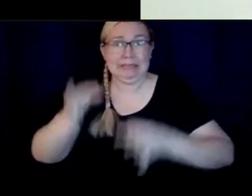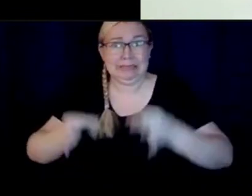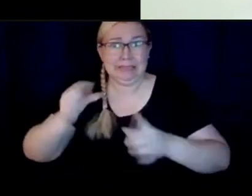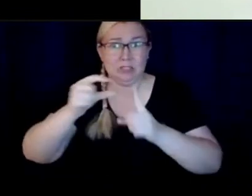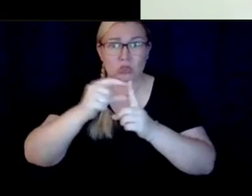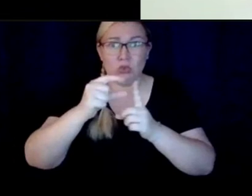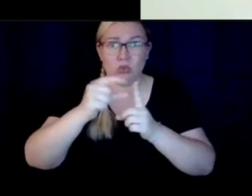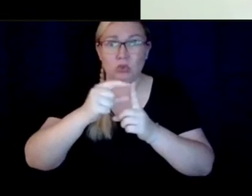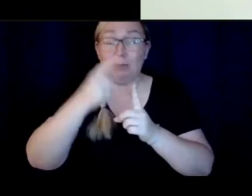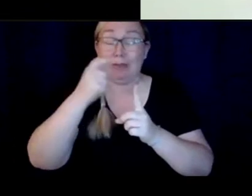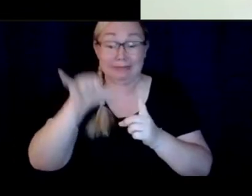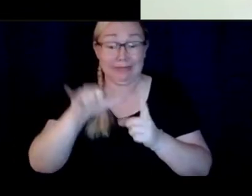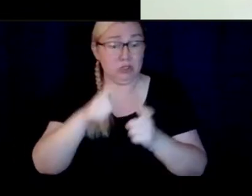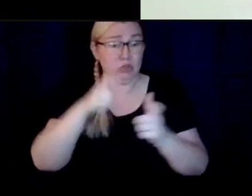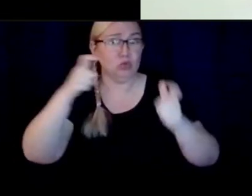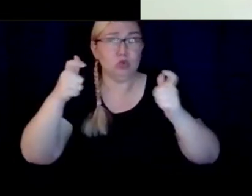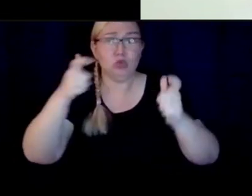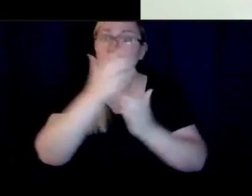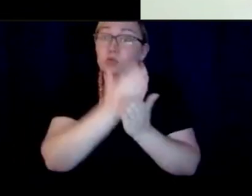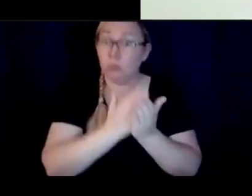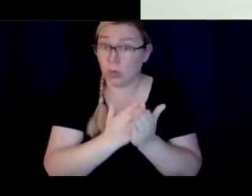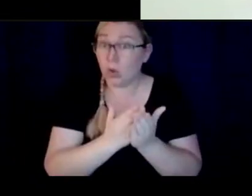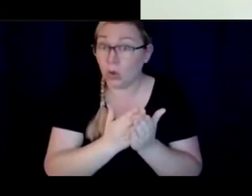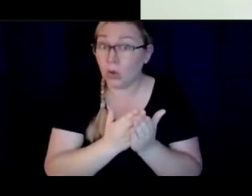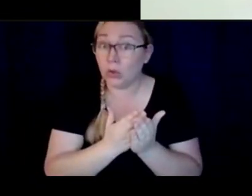big piece.